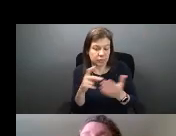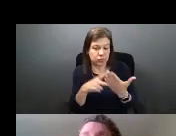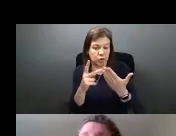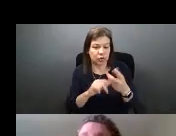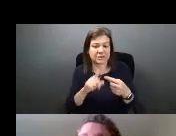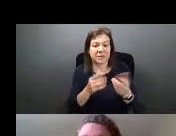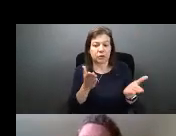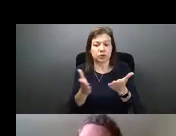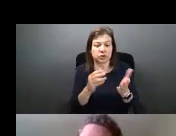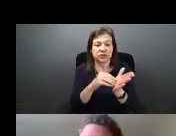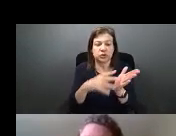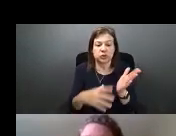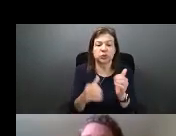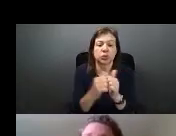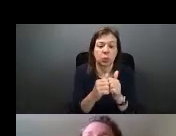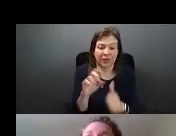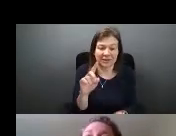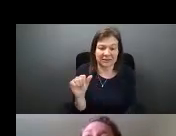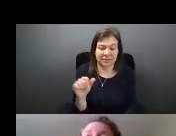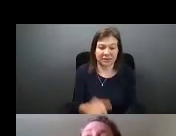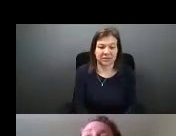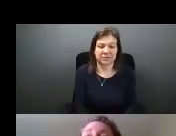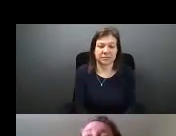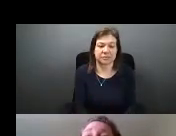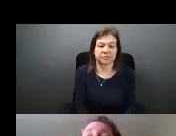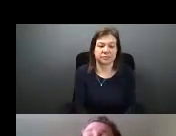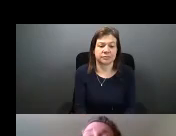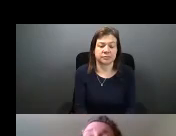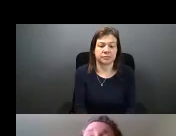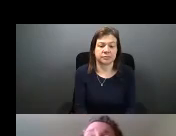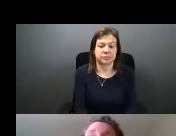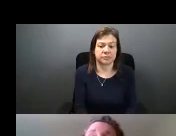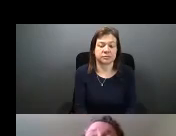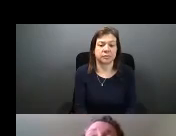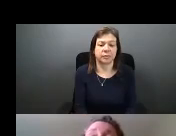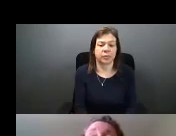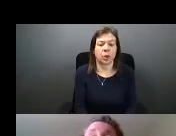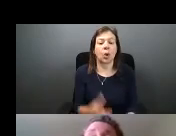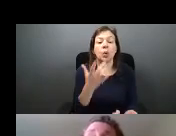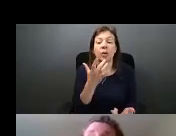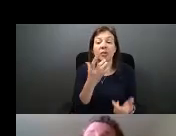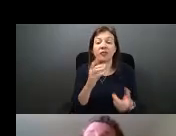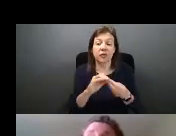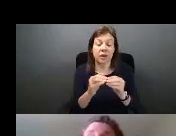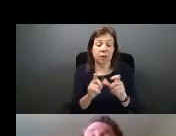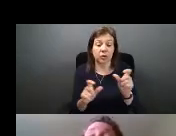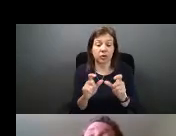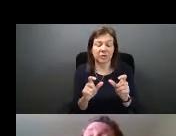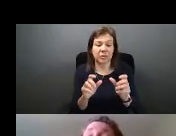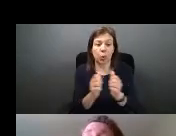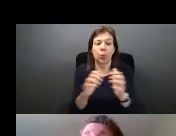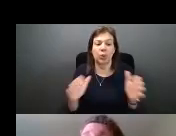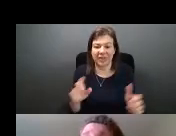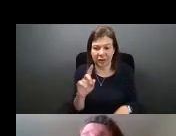serving students with disabilities. We prefer that the number of students without disabilities